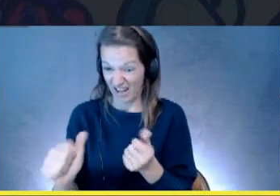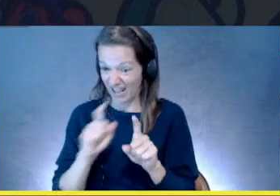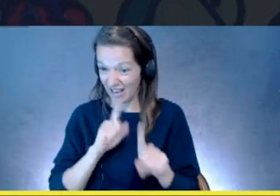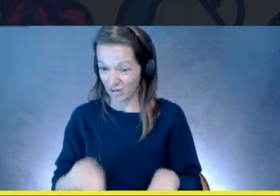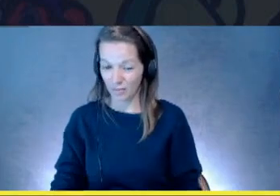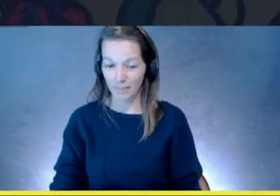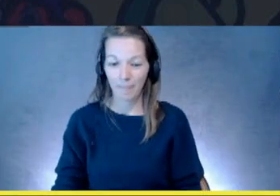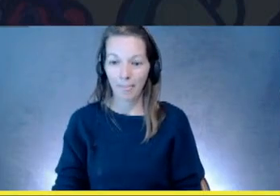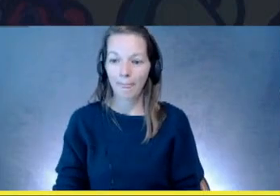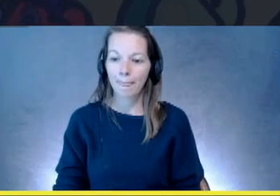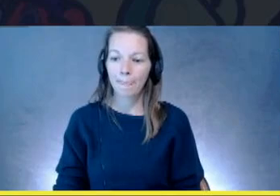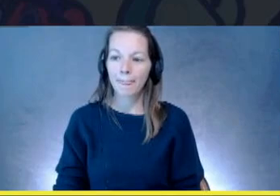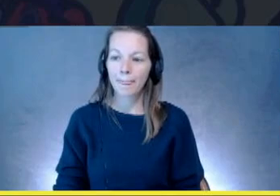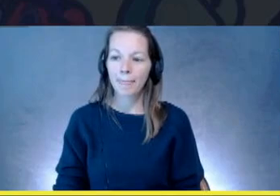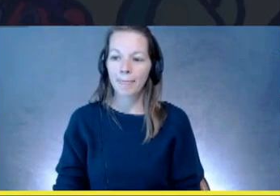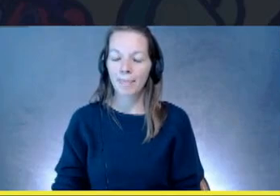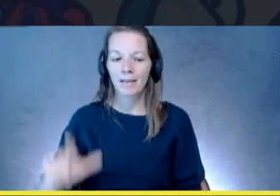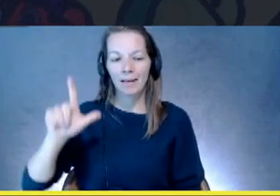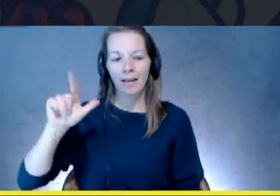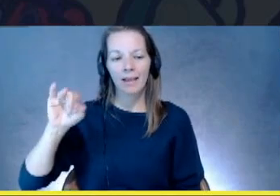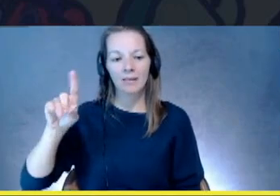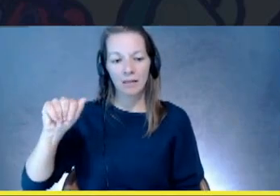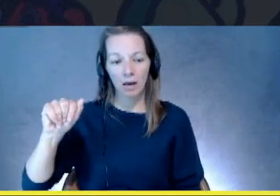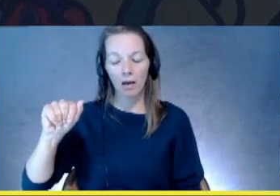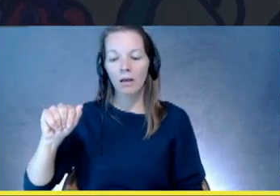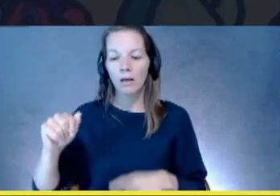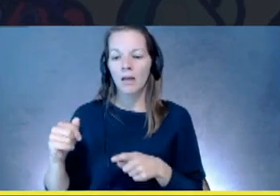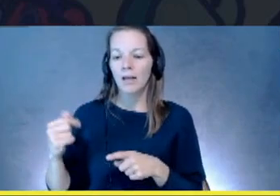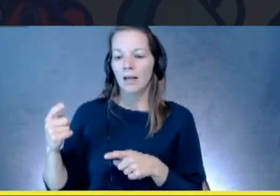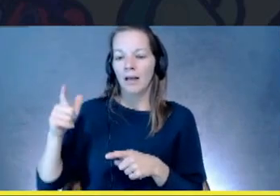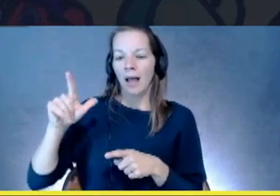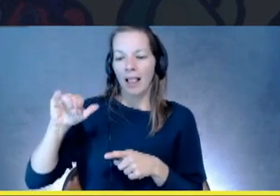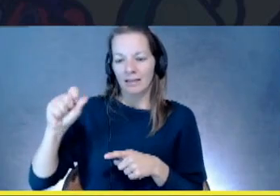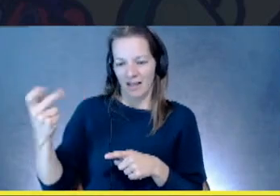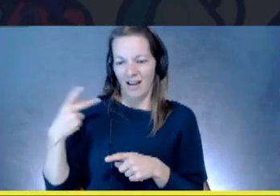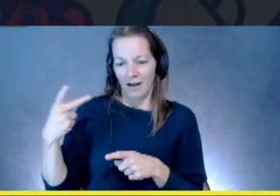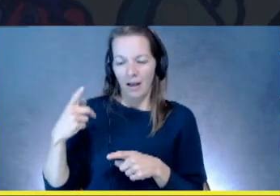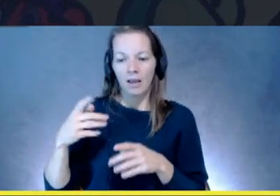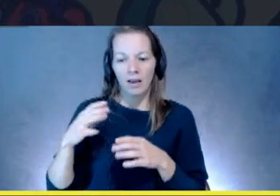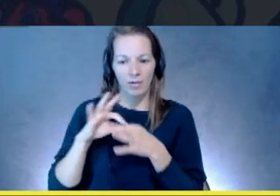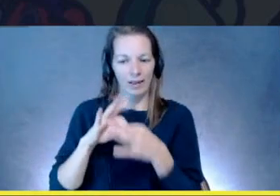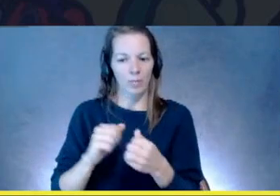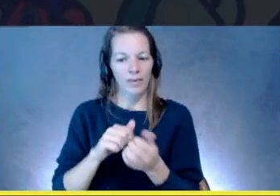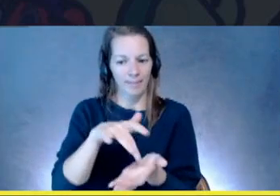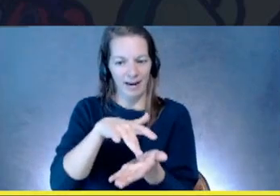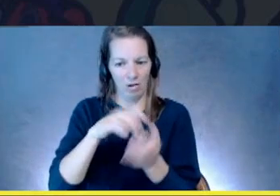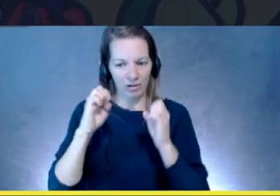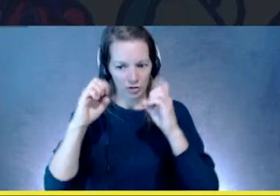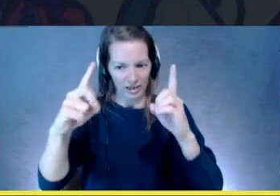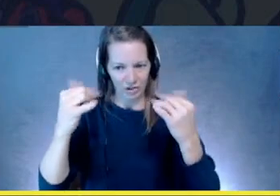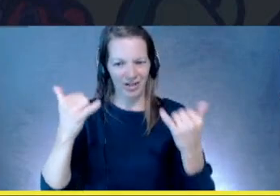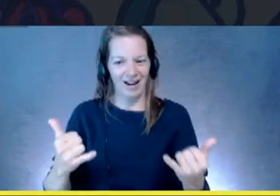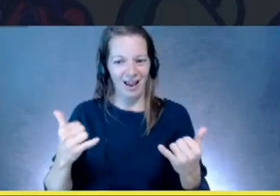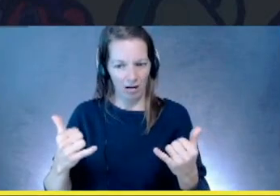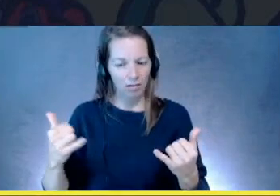Well, Dr. Iazzoni and I have been comrades in arms on medical education for many years now.